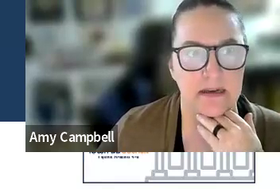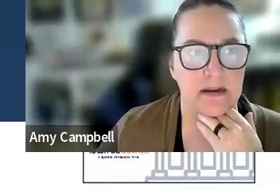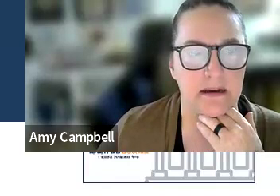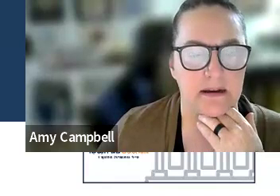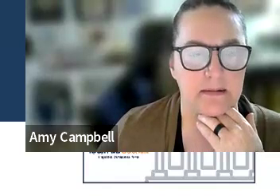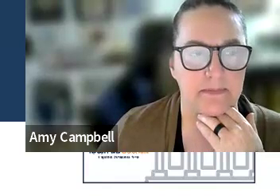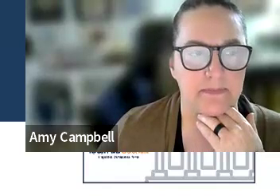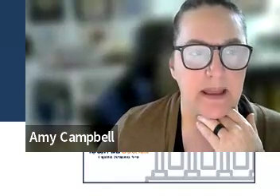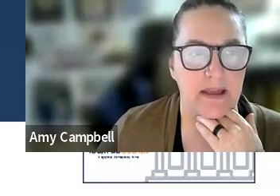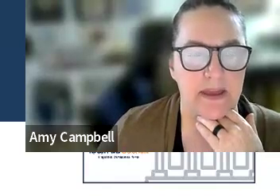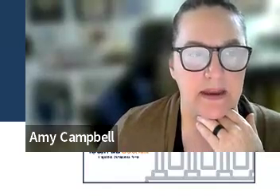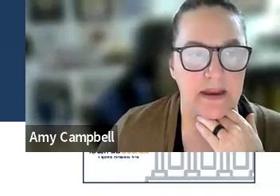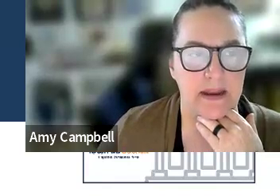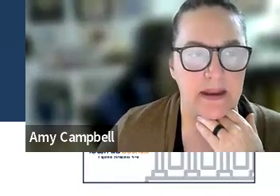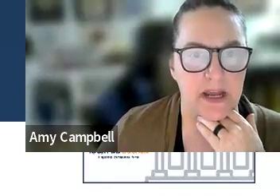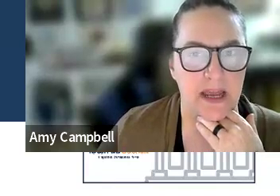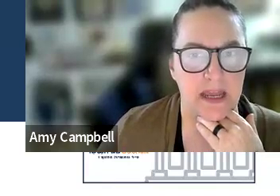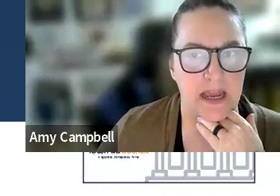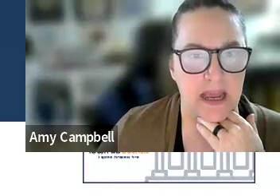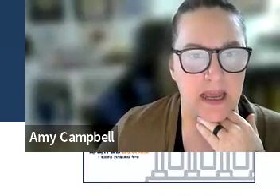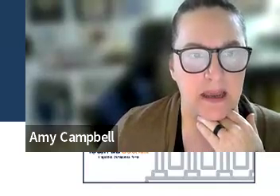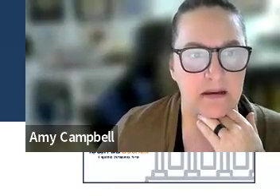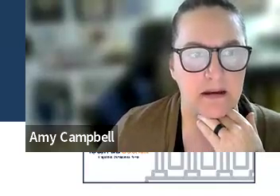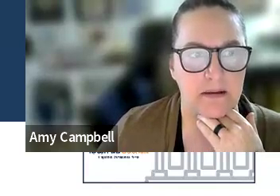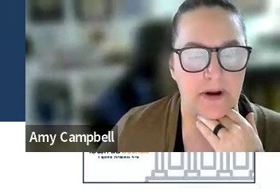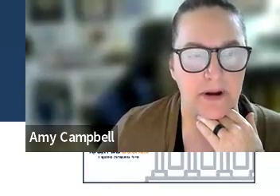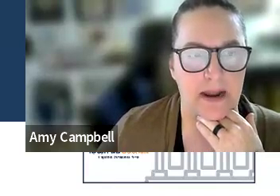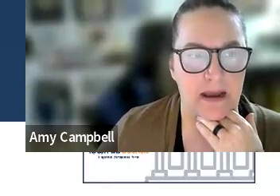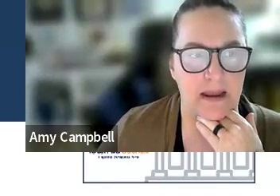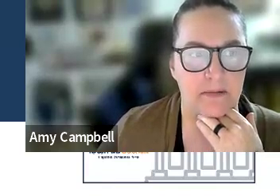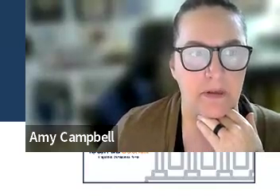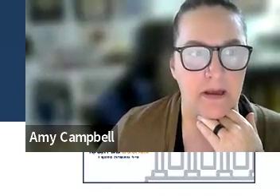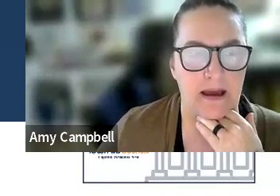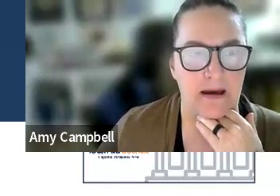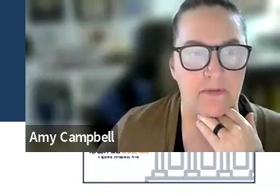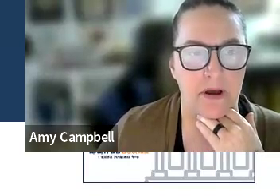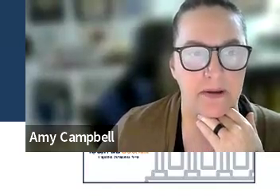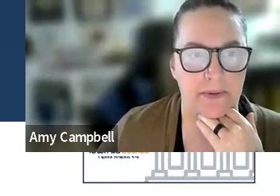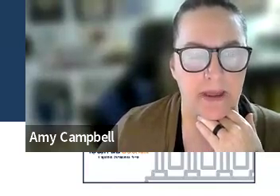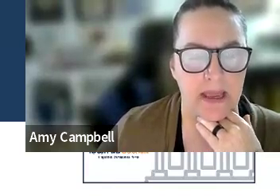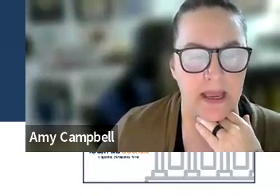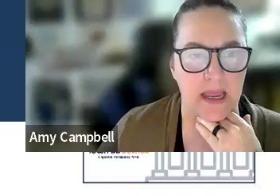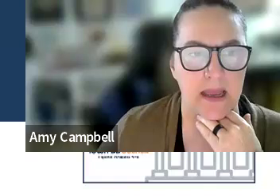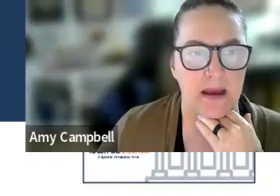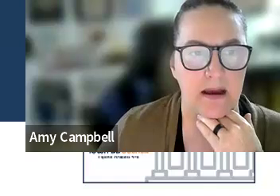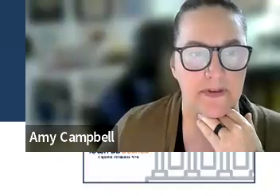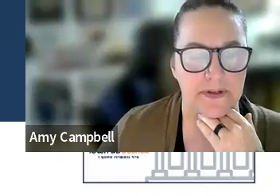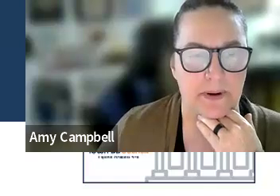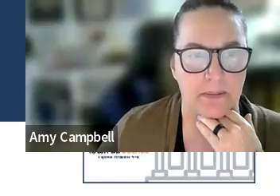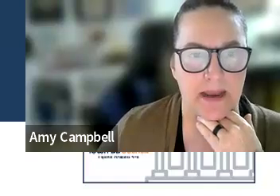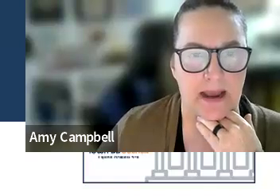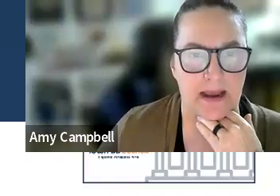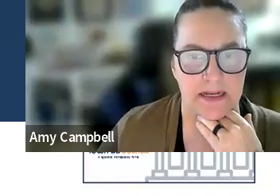needs. And then each AEA, there are 9, will have 1 employee of